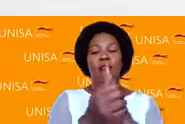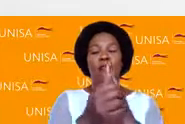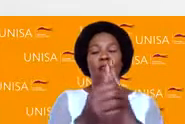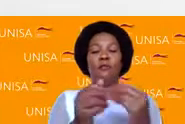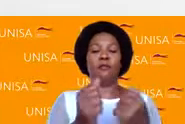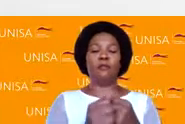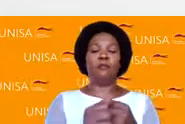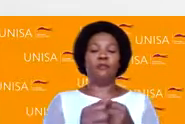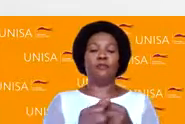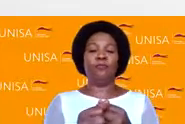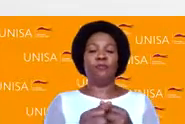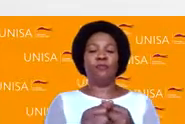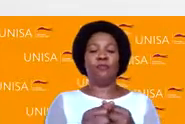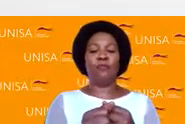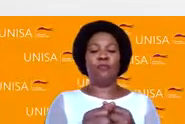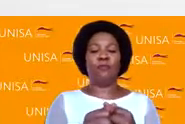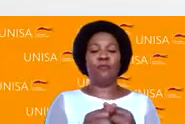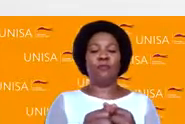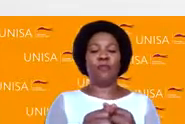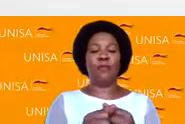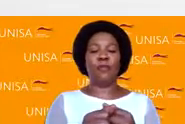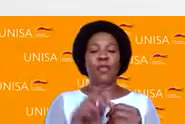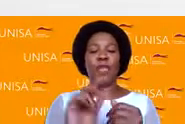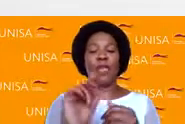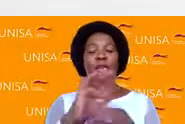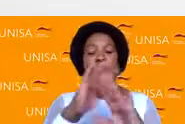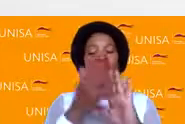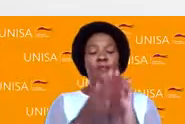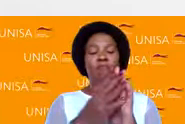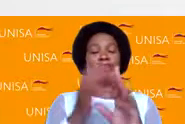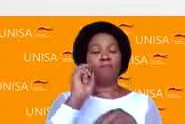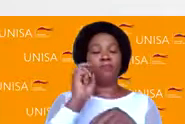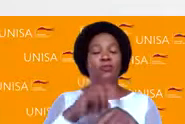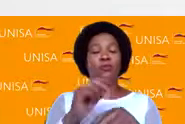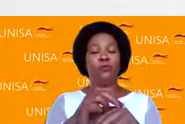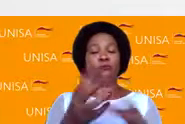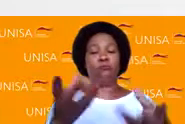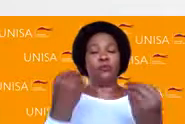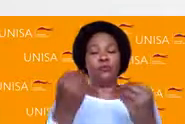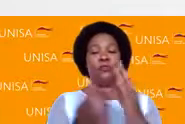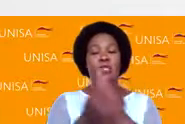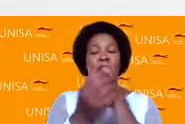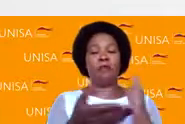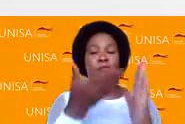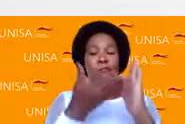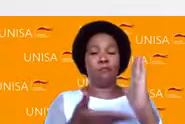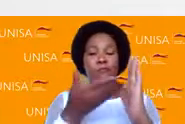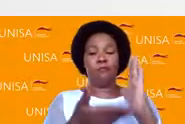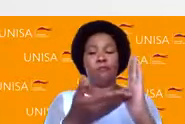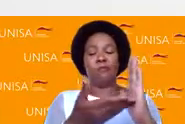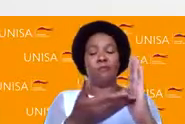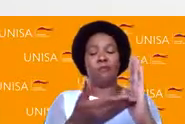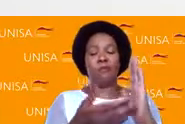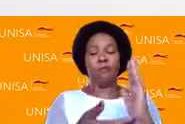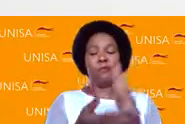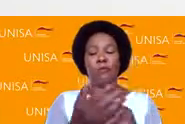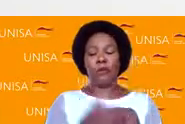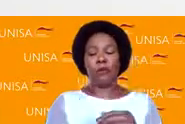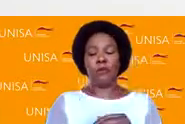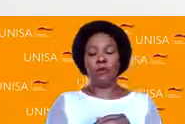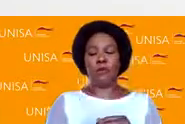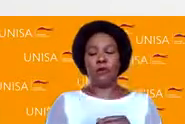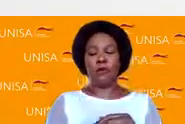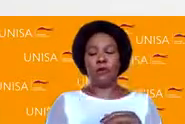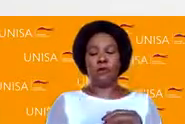So we covered basically everything that you'll need to get started over there. So let's get over to the just a